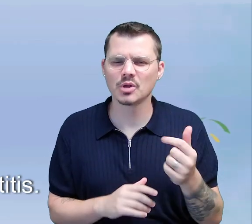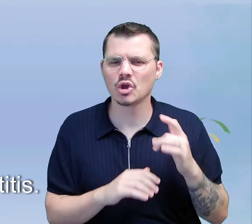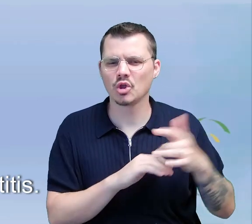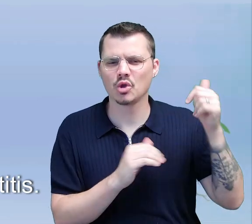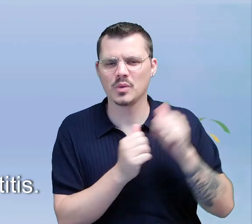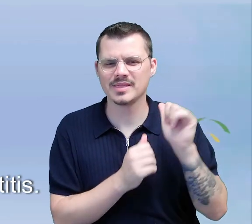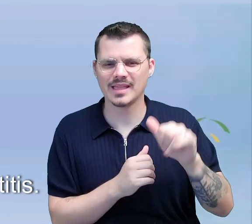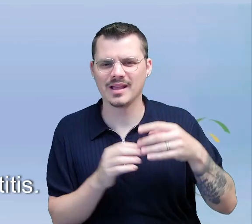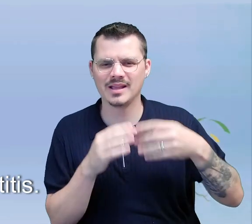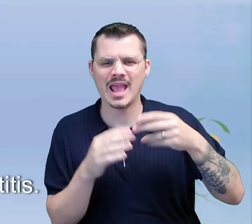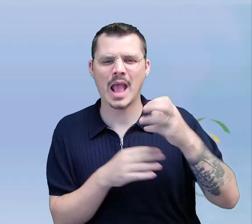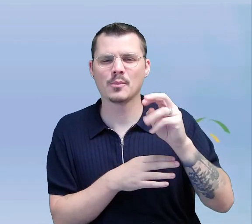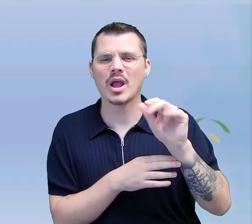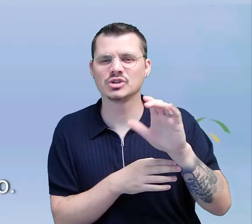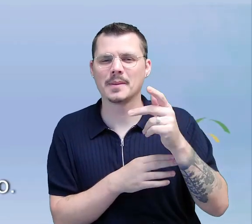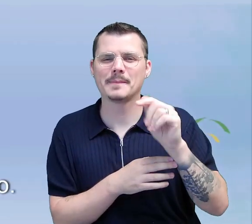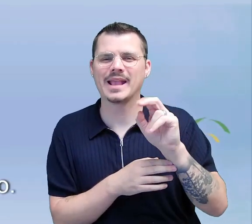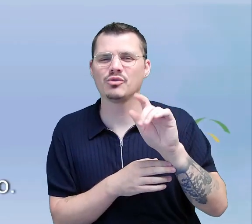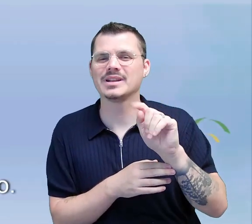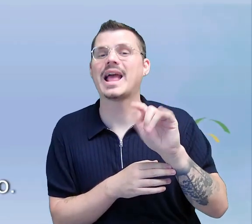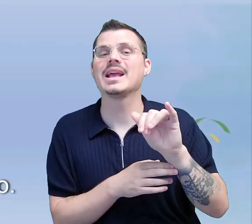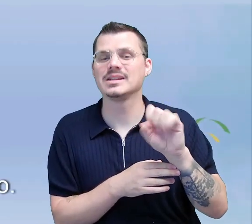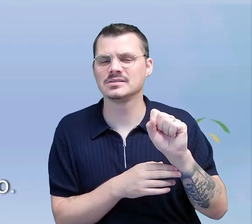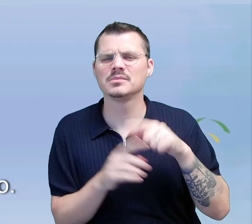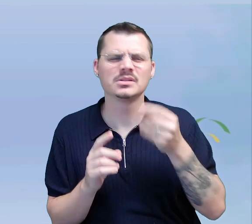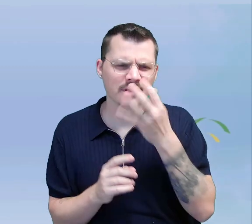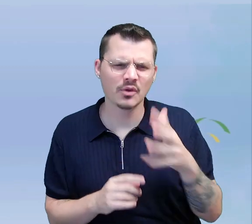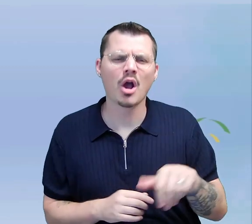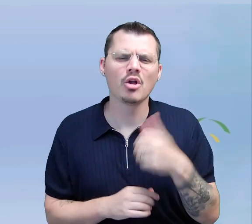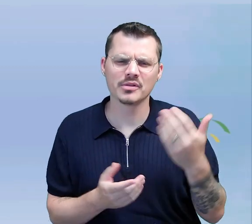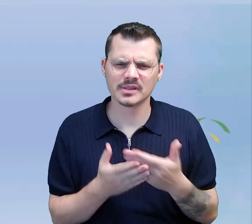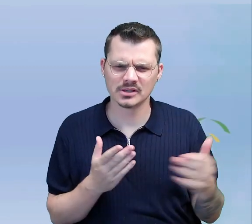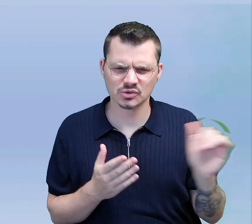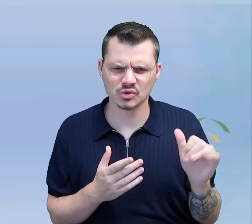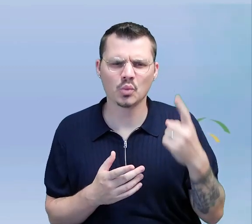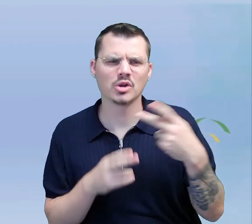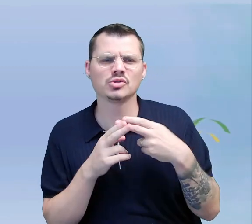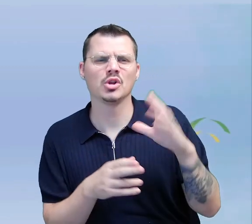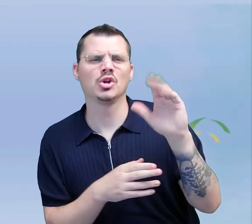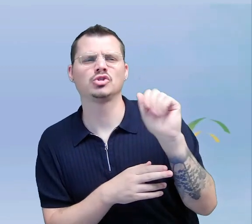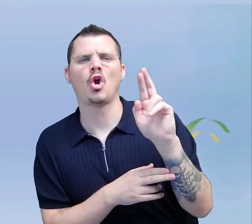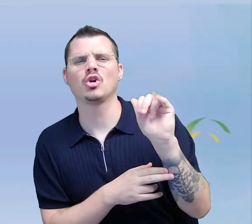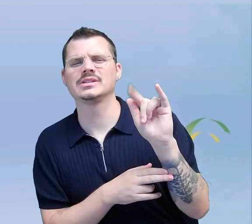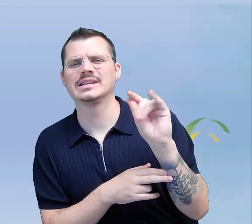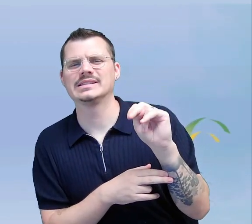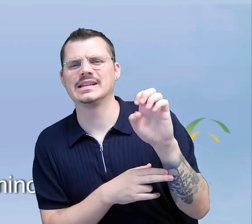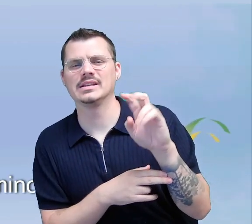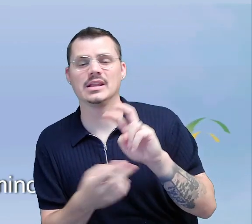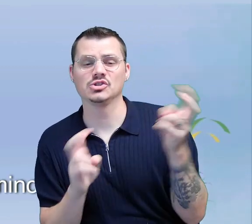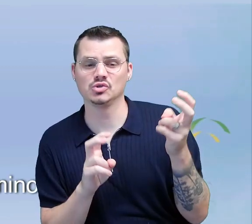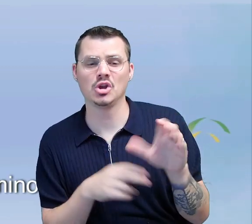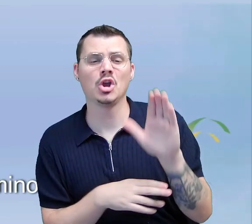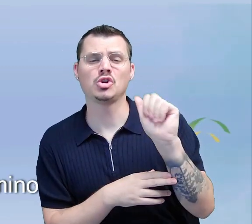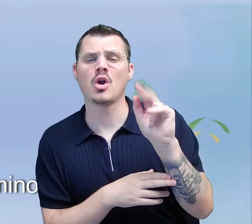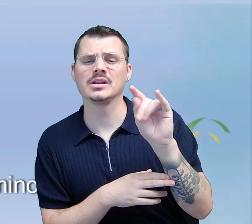earlier with the hemorrhagic pancreatitis. There's a couple of other things too. One is the carnitine issue.